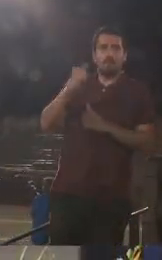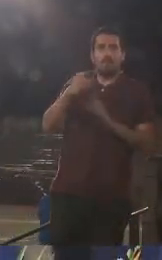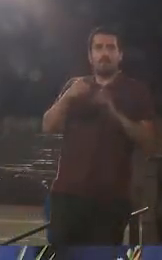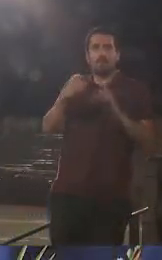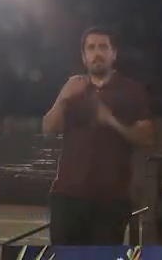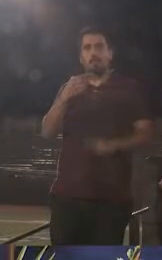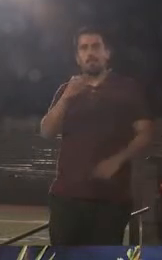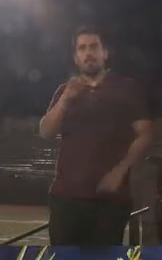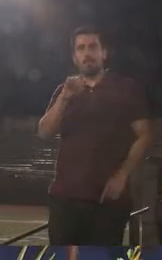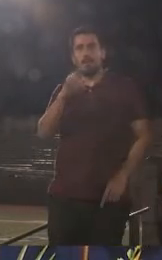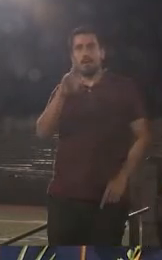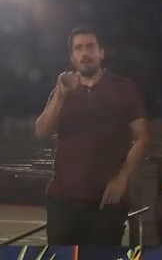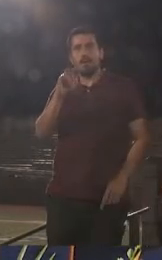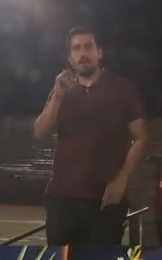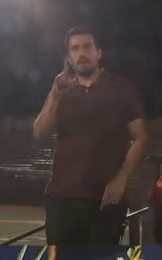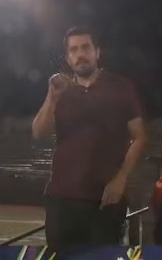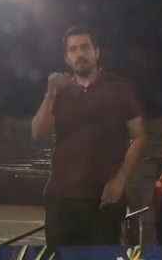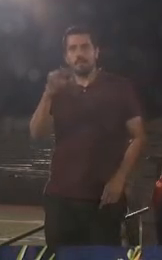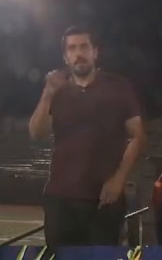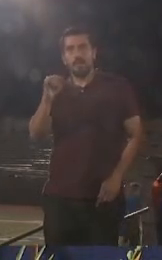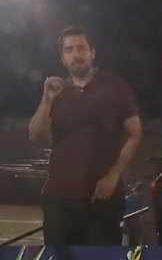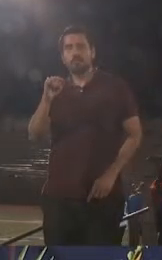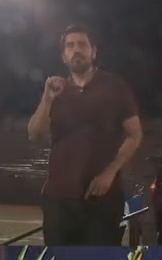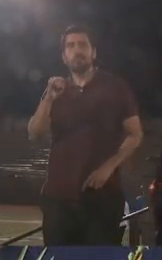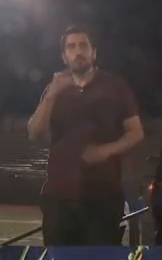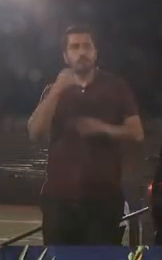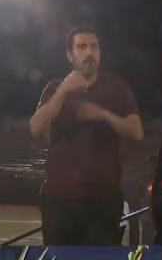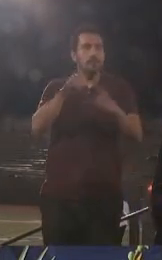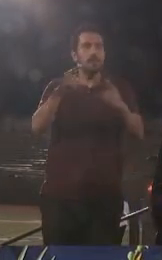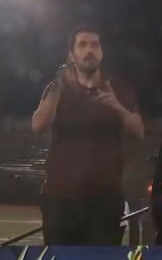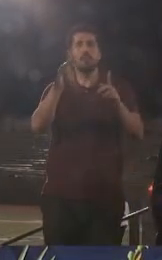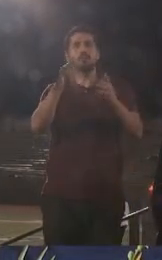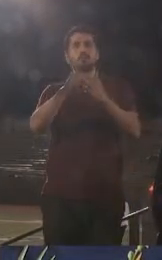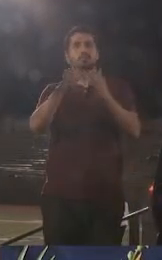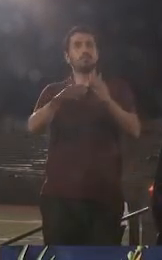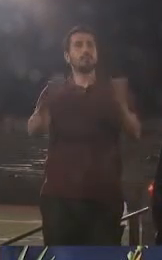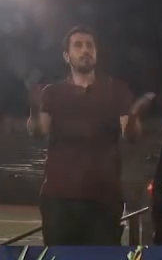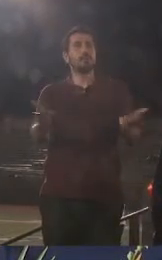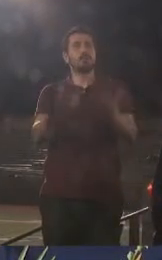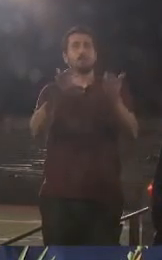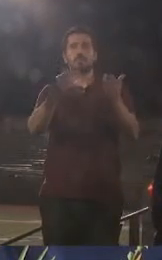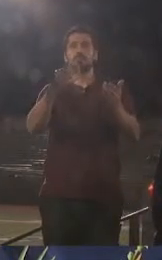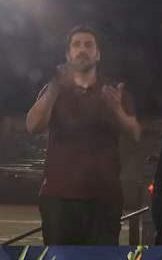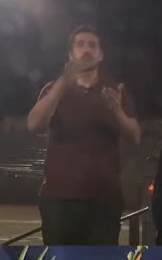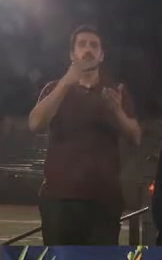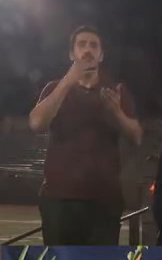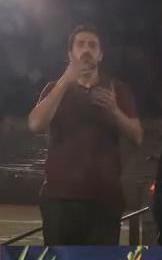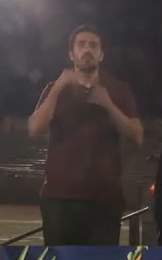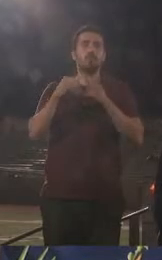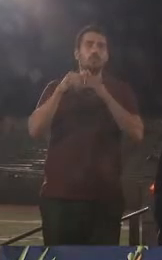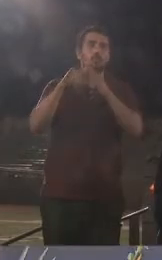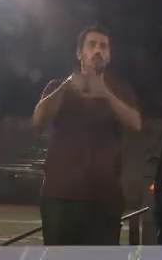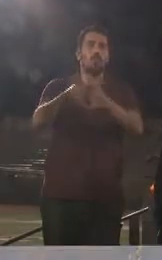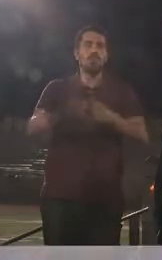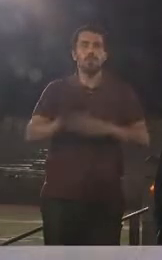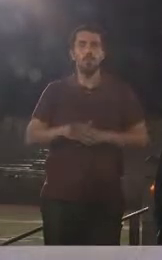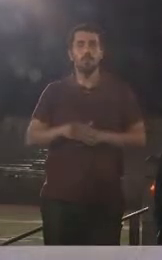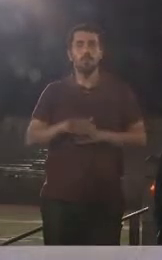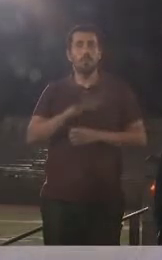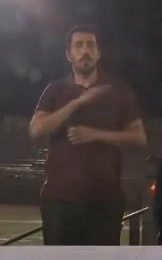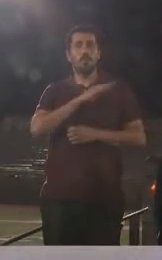School and declare the assembled candidates qualified for the award about to be presented. On behalf